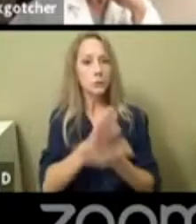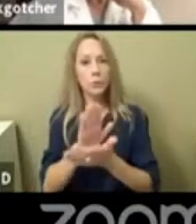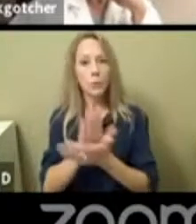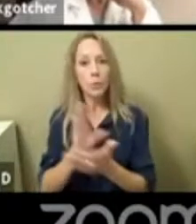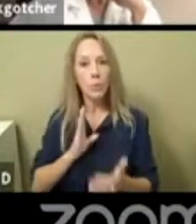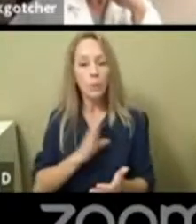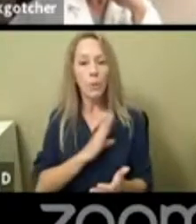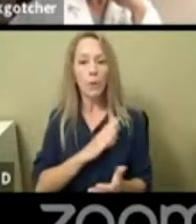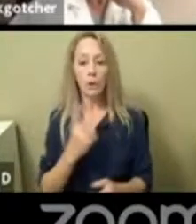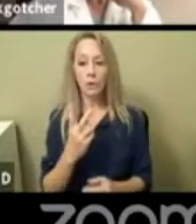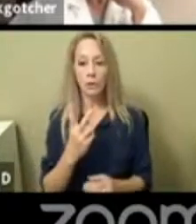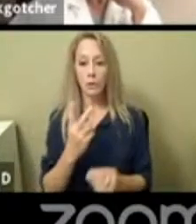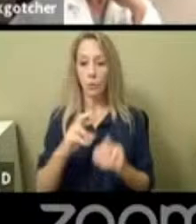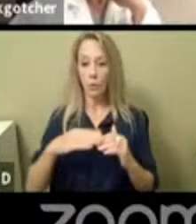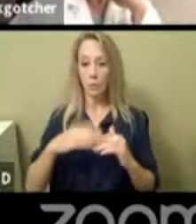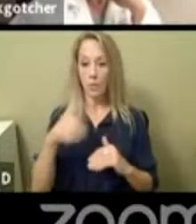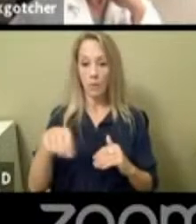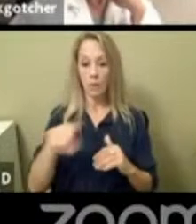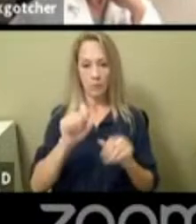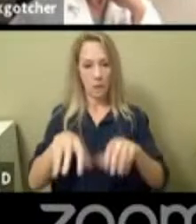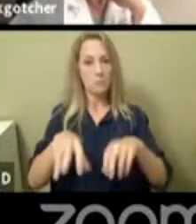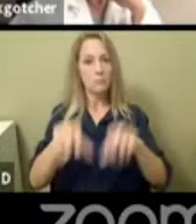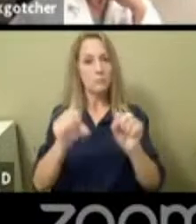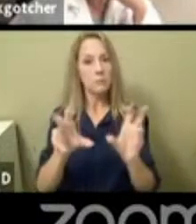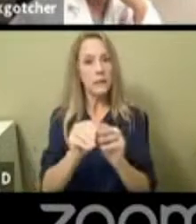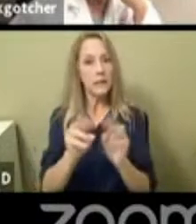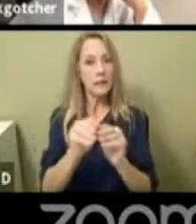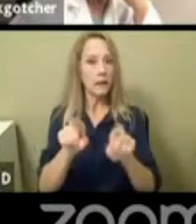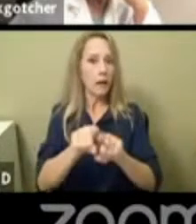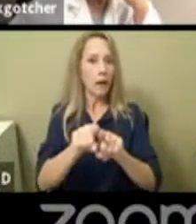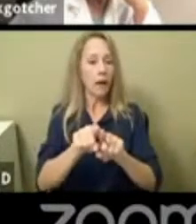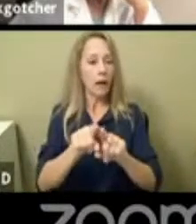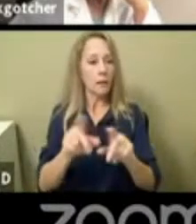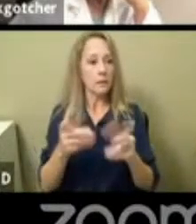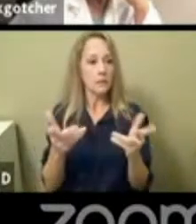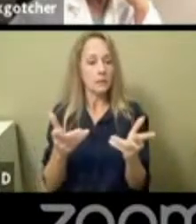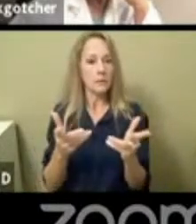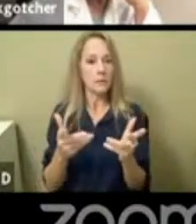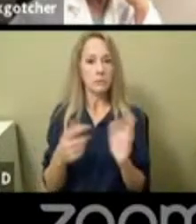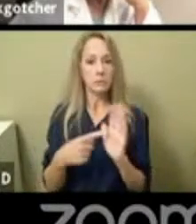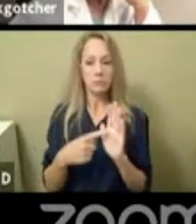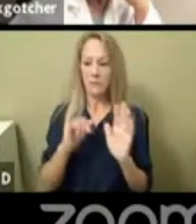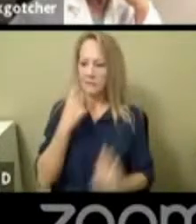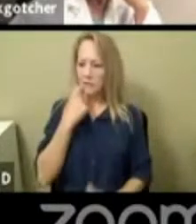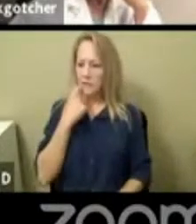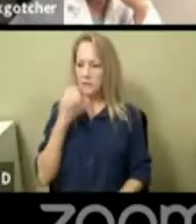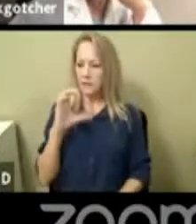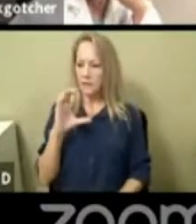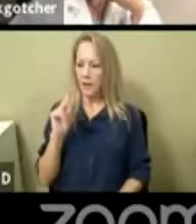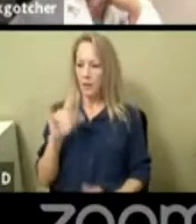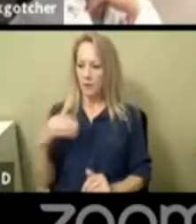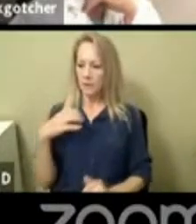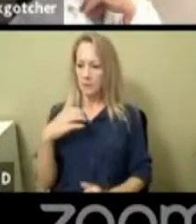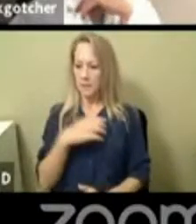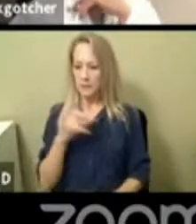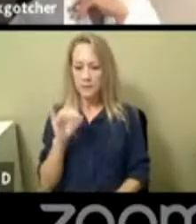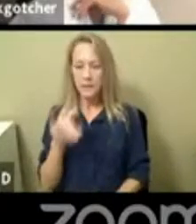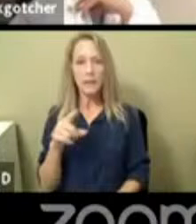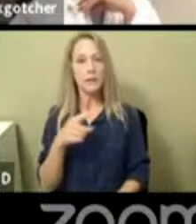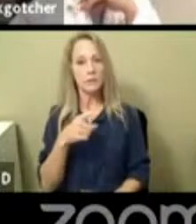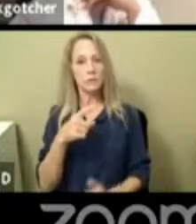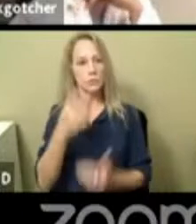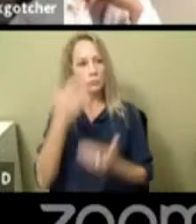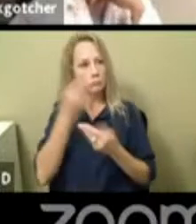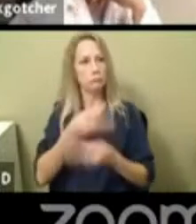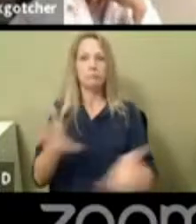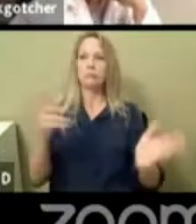can host a meeting, just as recently a county commissioner was going to do. You simply publicly notice that you're going to be